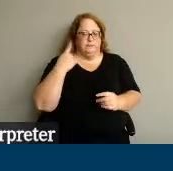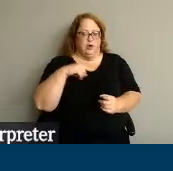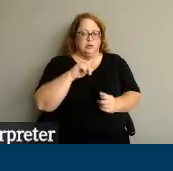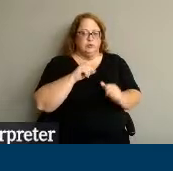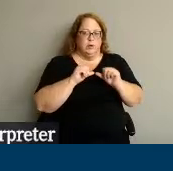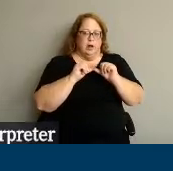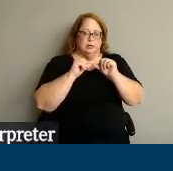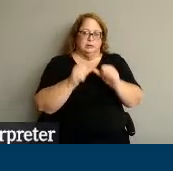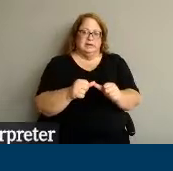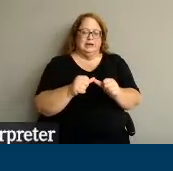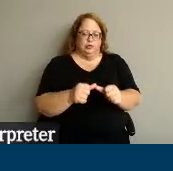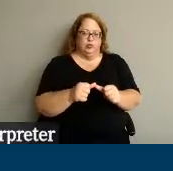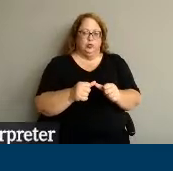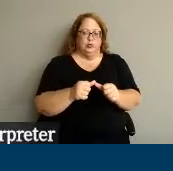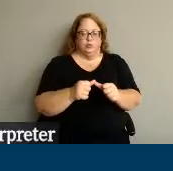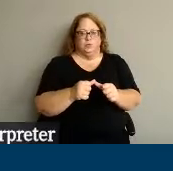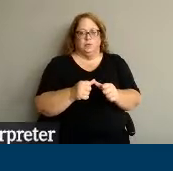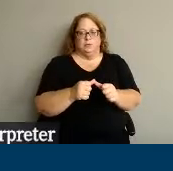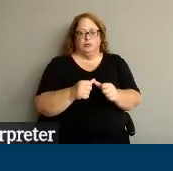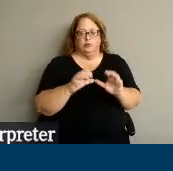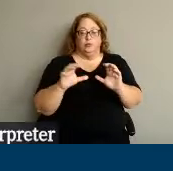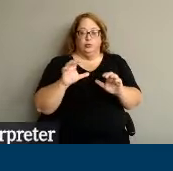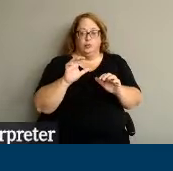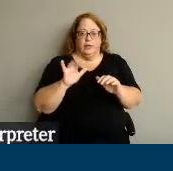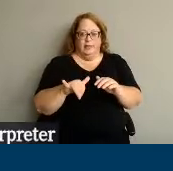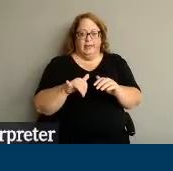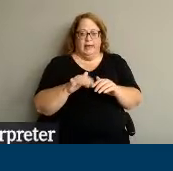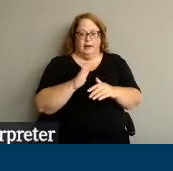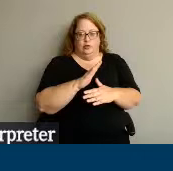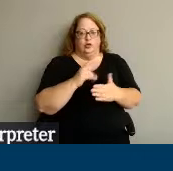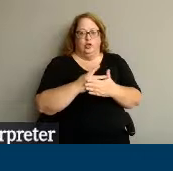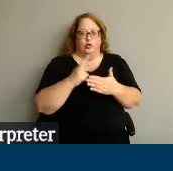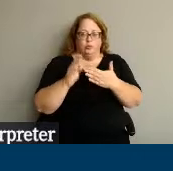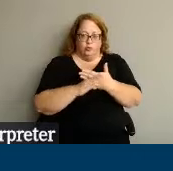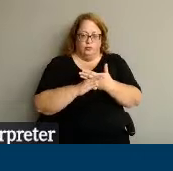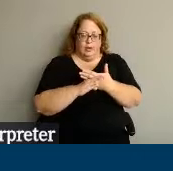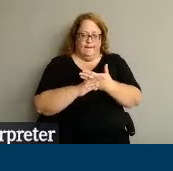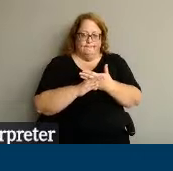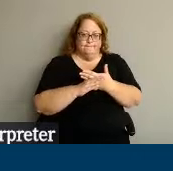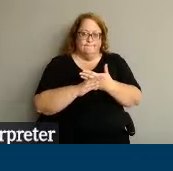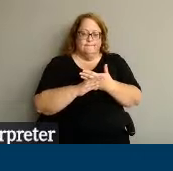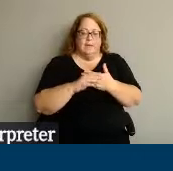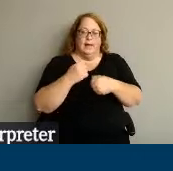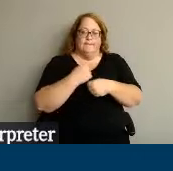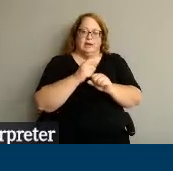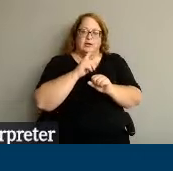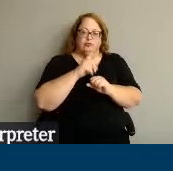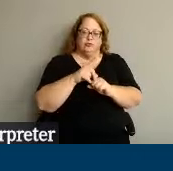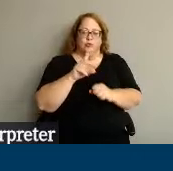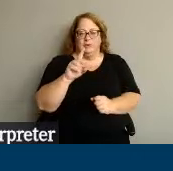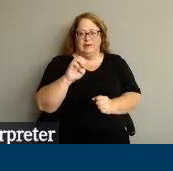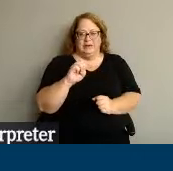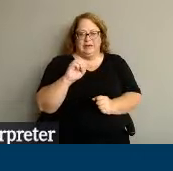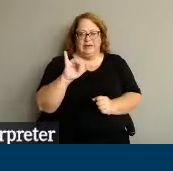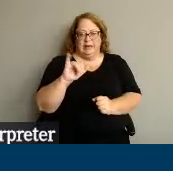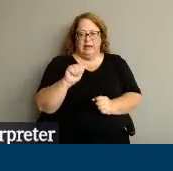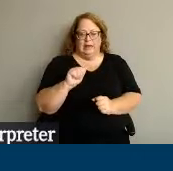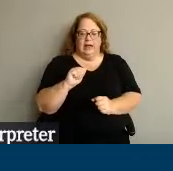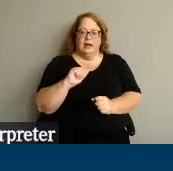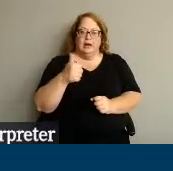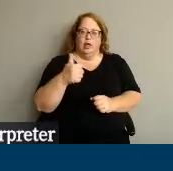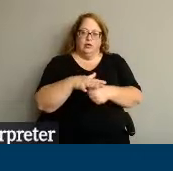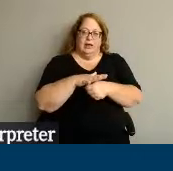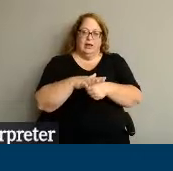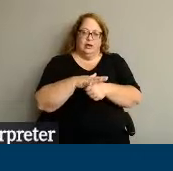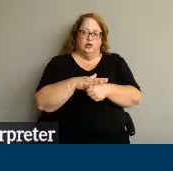to continue to enhance the great things that are taking place within their program by ensuring that through DEIA and other areas that we're